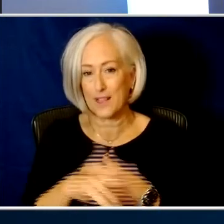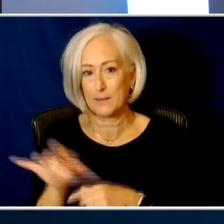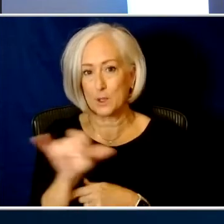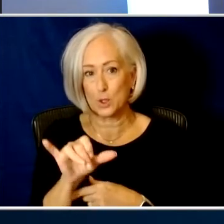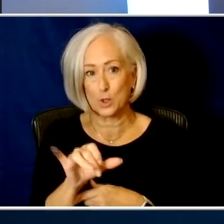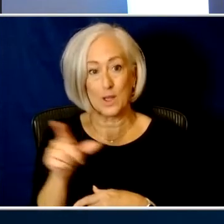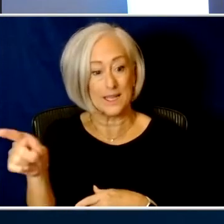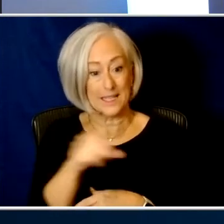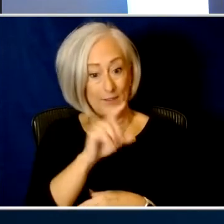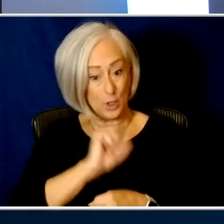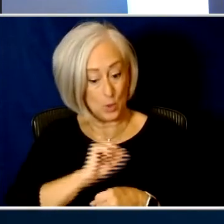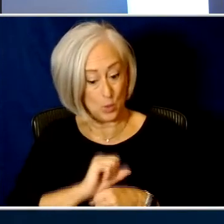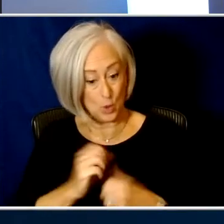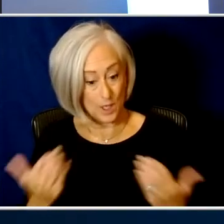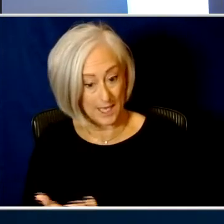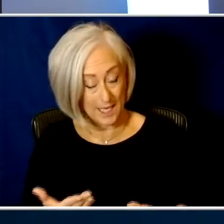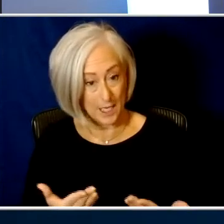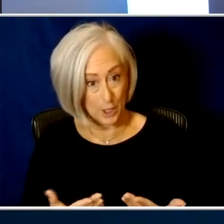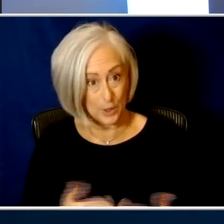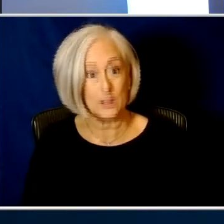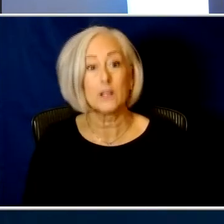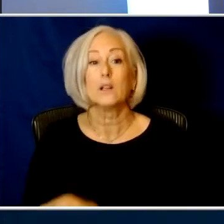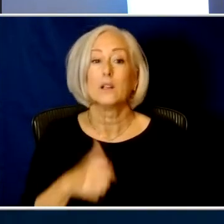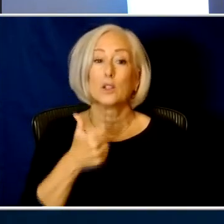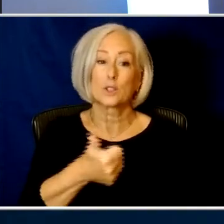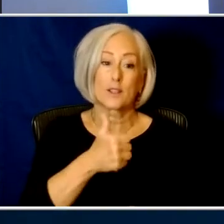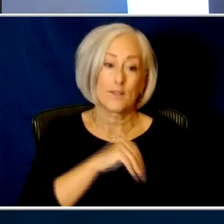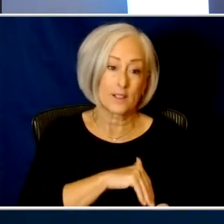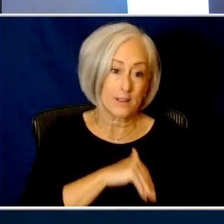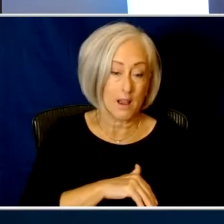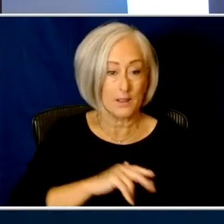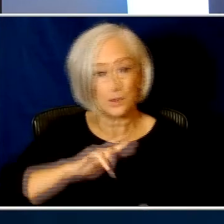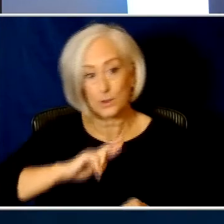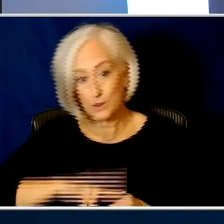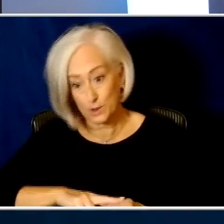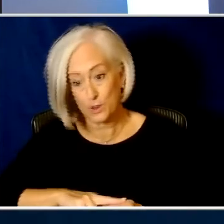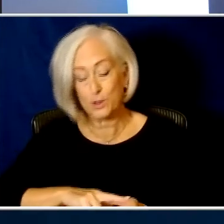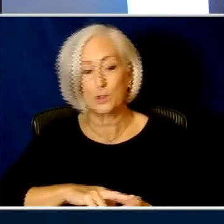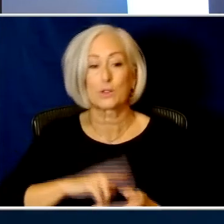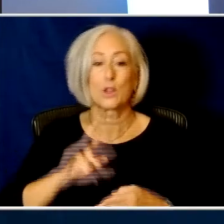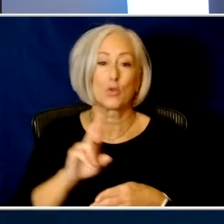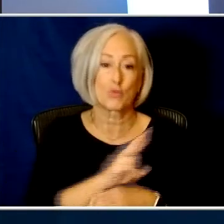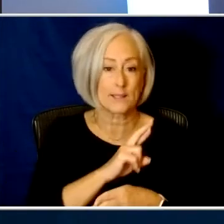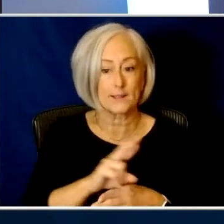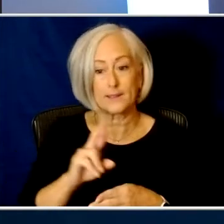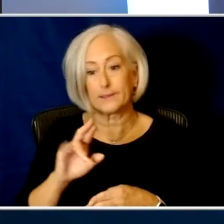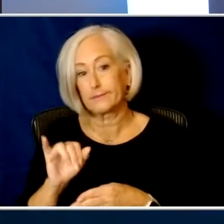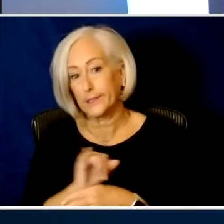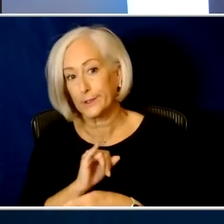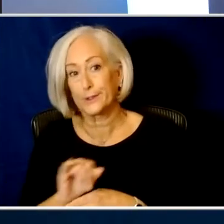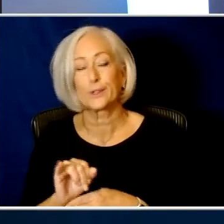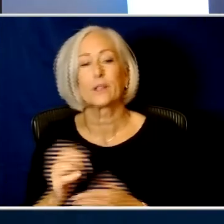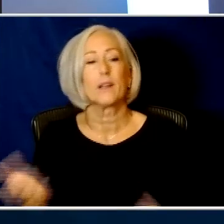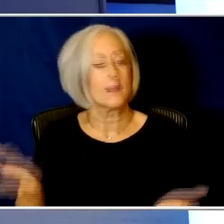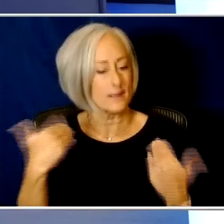long. Faith and hope and science is just so powerful. Hey, we want to bring